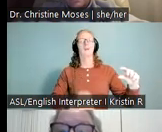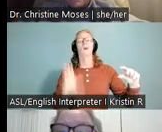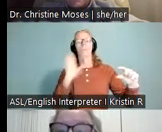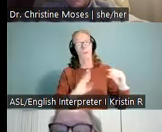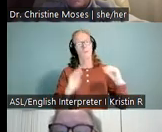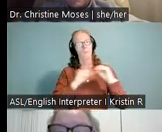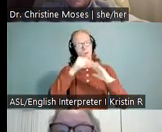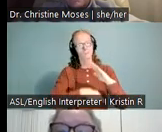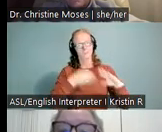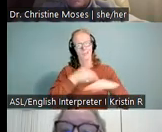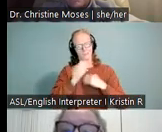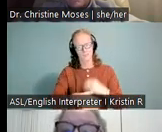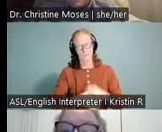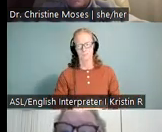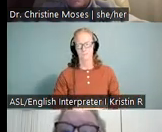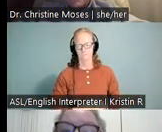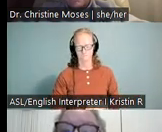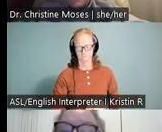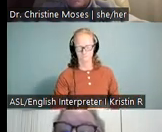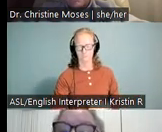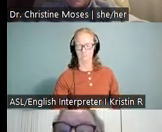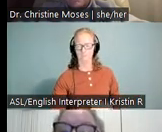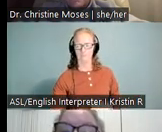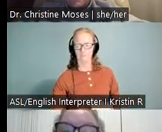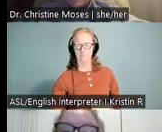that. And then